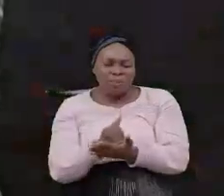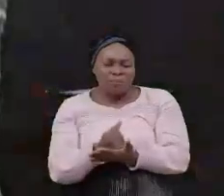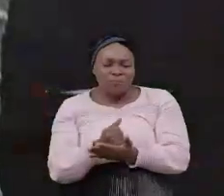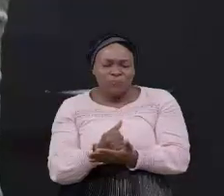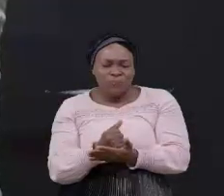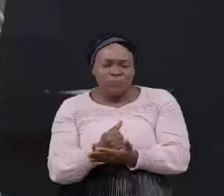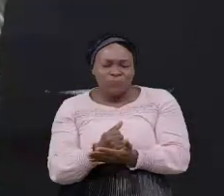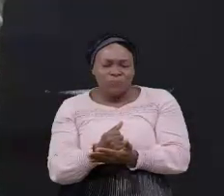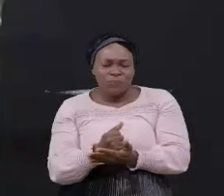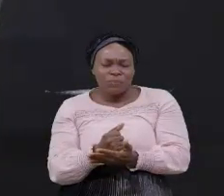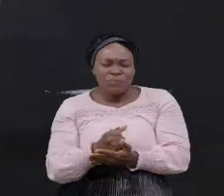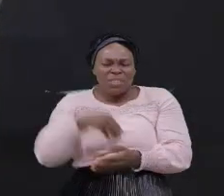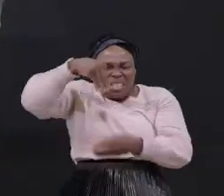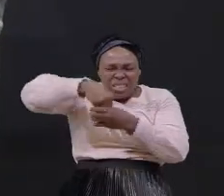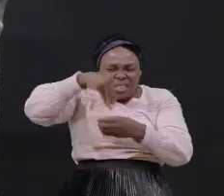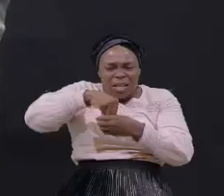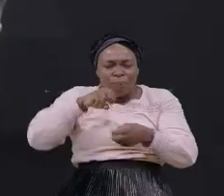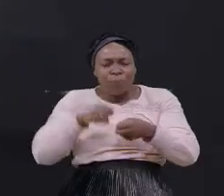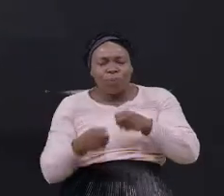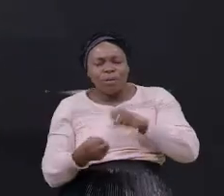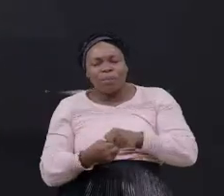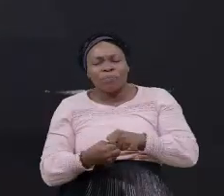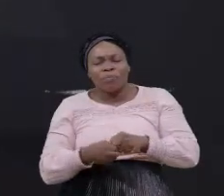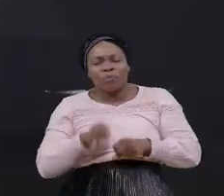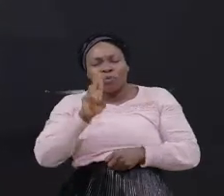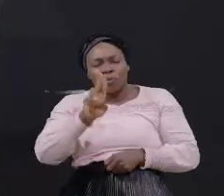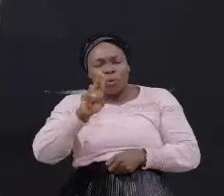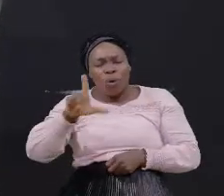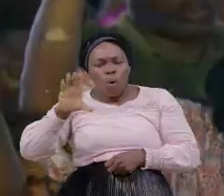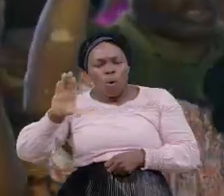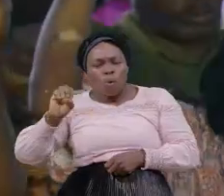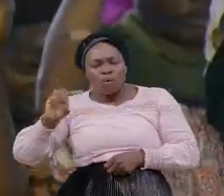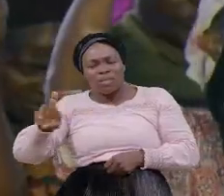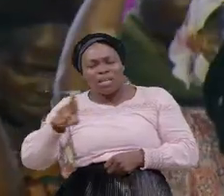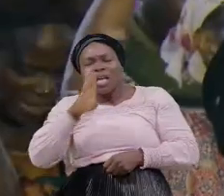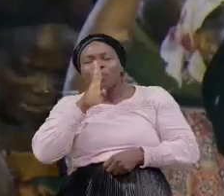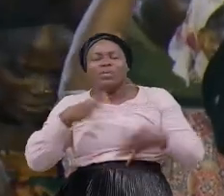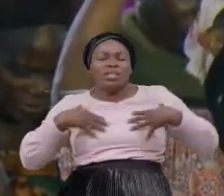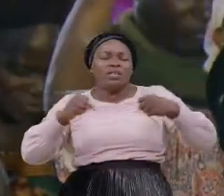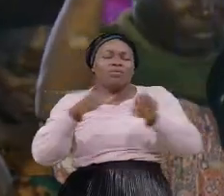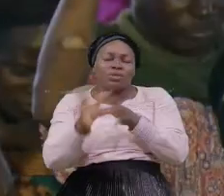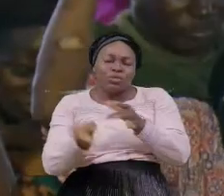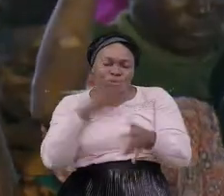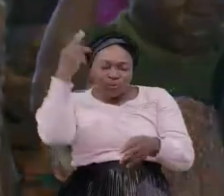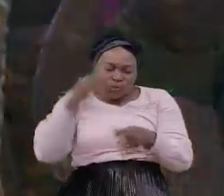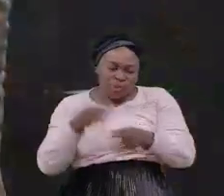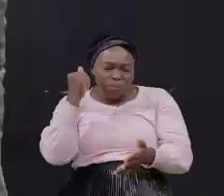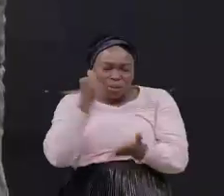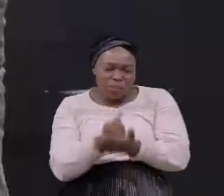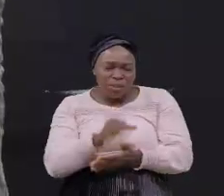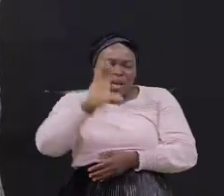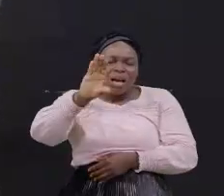Internal problem, ulcer, be healed in Jesus' name. Cancer,